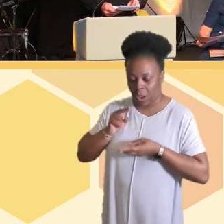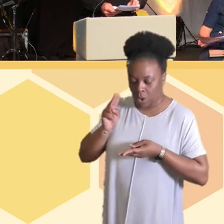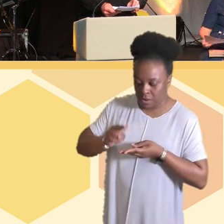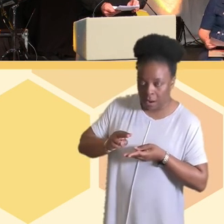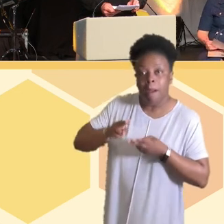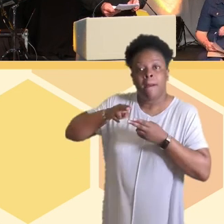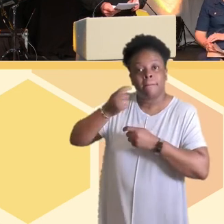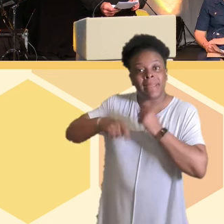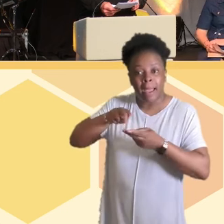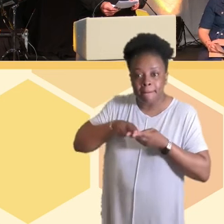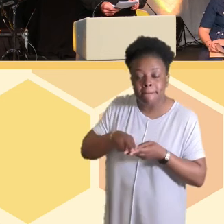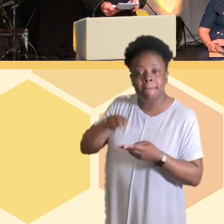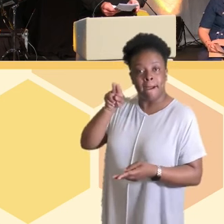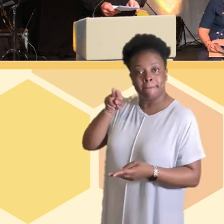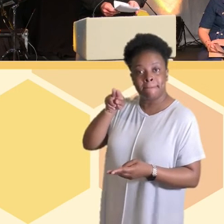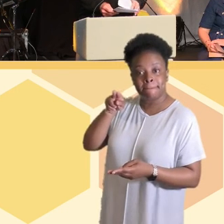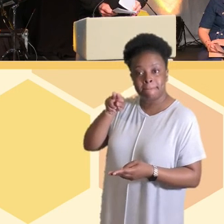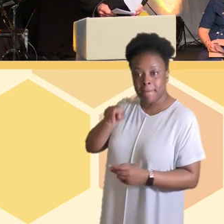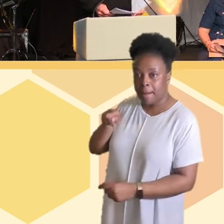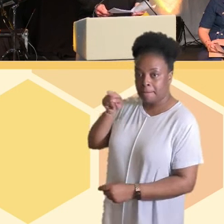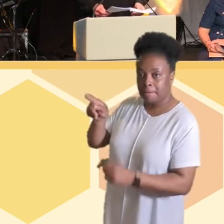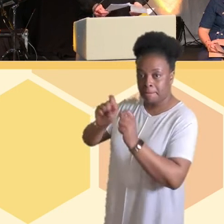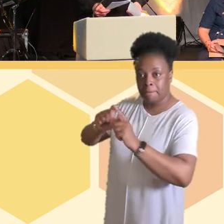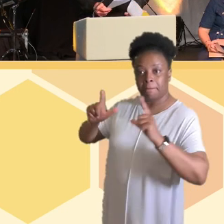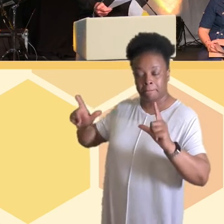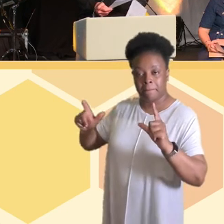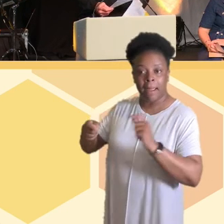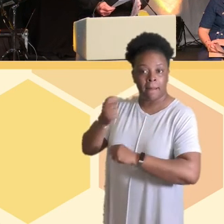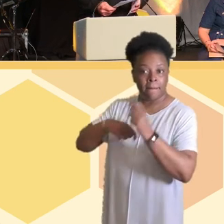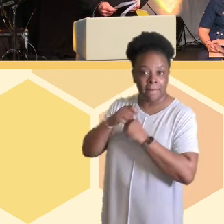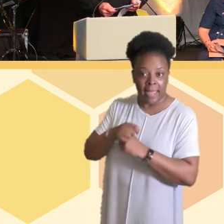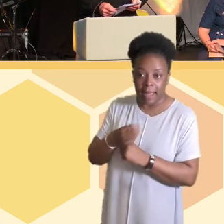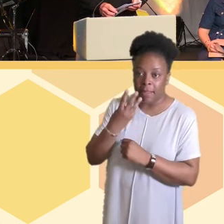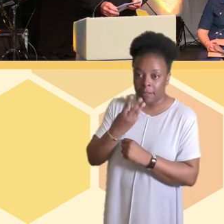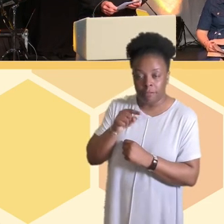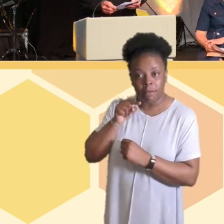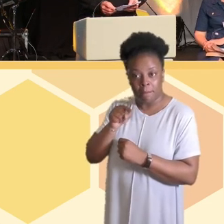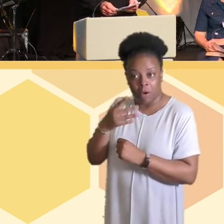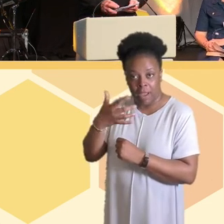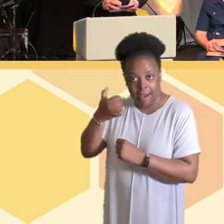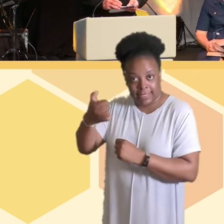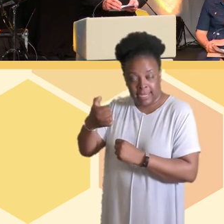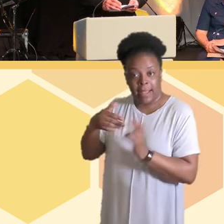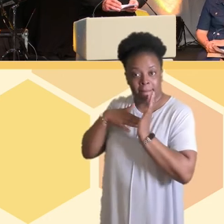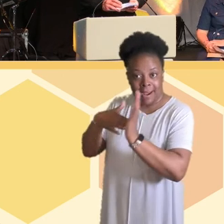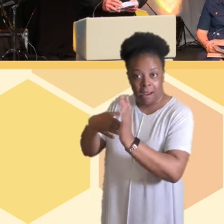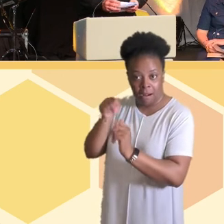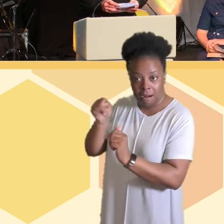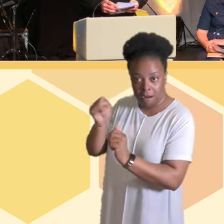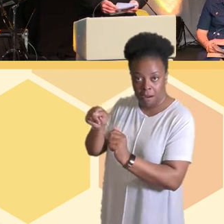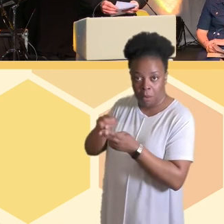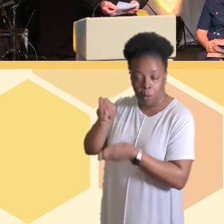2.944 million to 3.581 million. The expenditure on the specialist